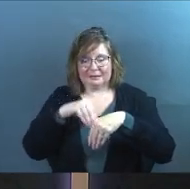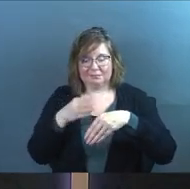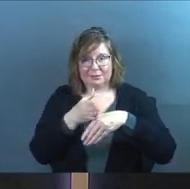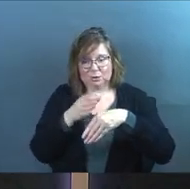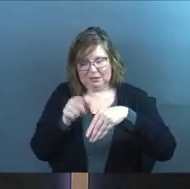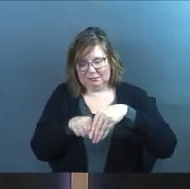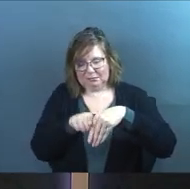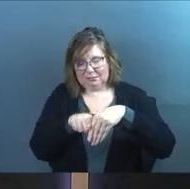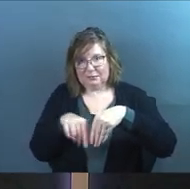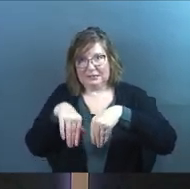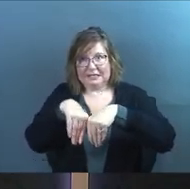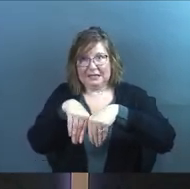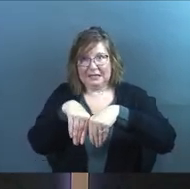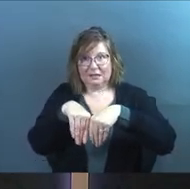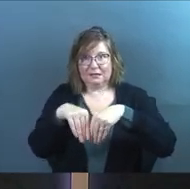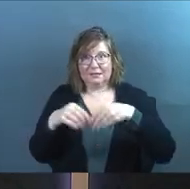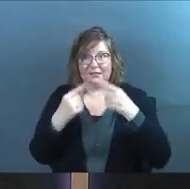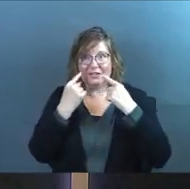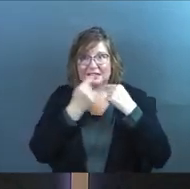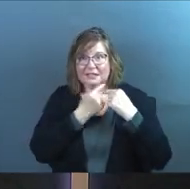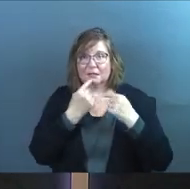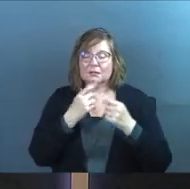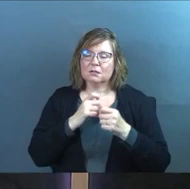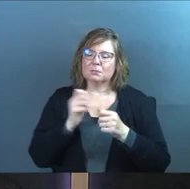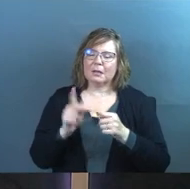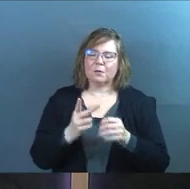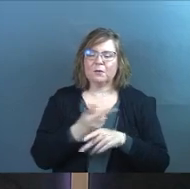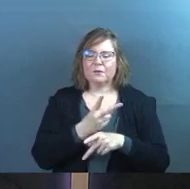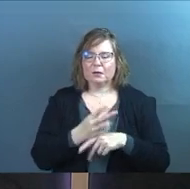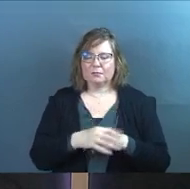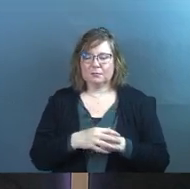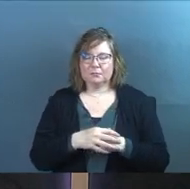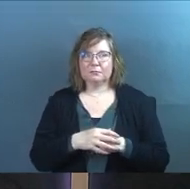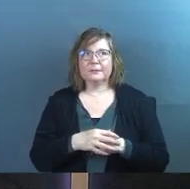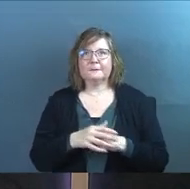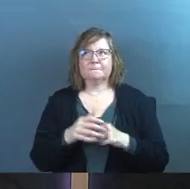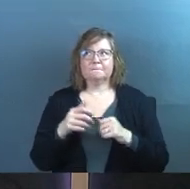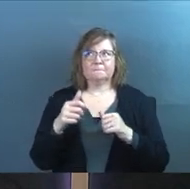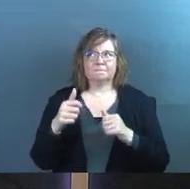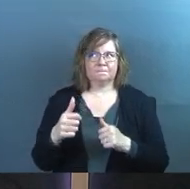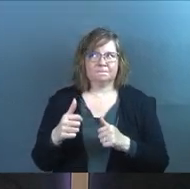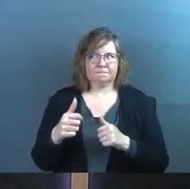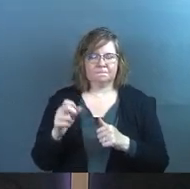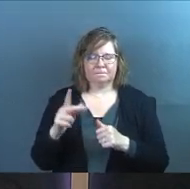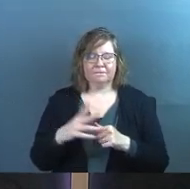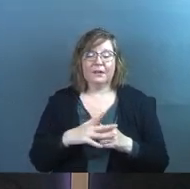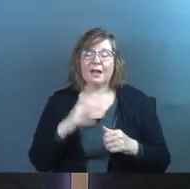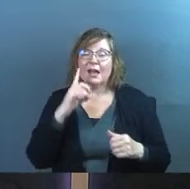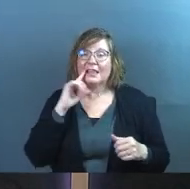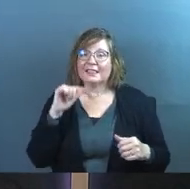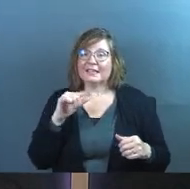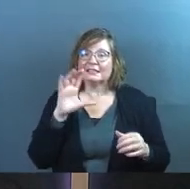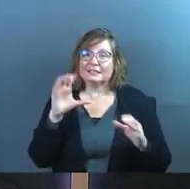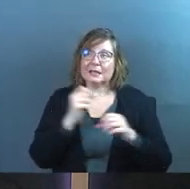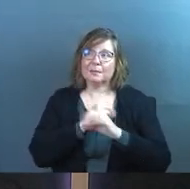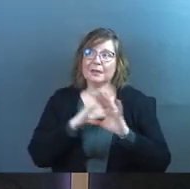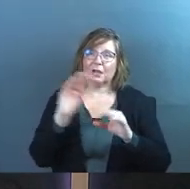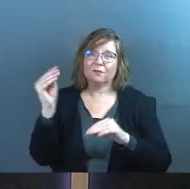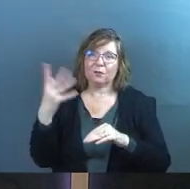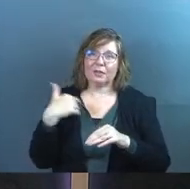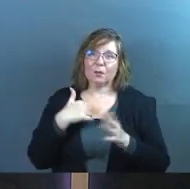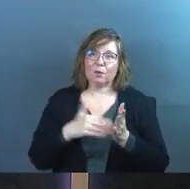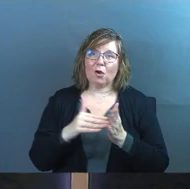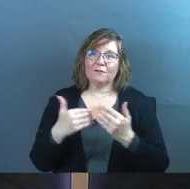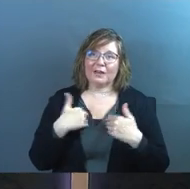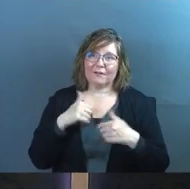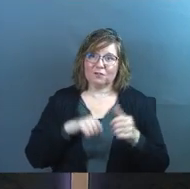right? So come back and we'll get some stuff figured out. It's like, awesome. I think this is a picture of the grace that we